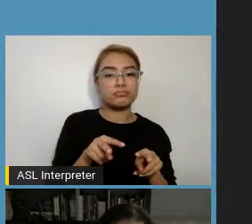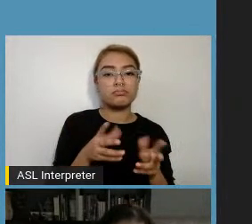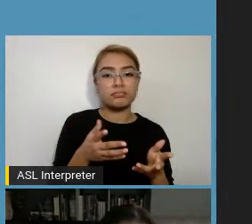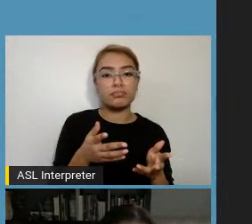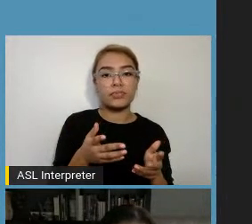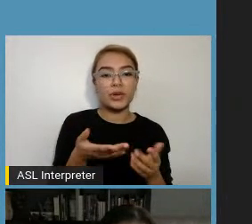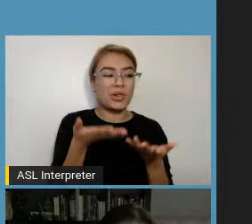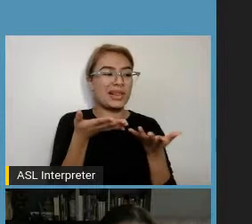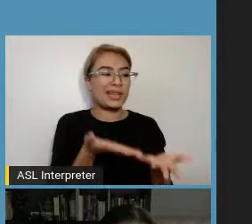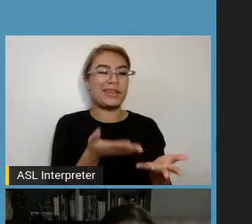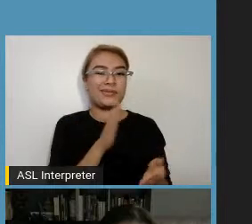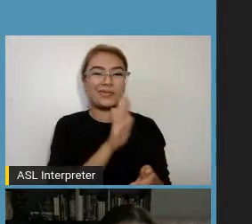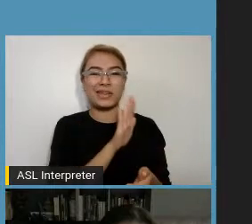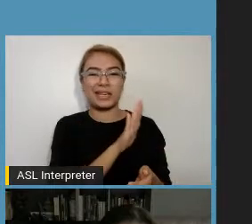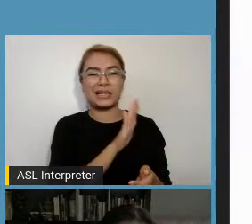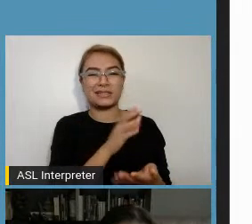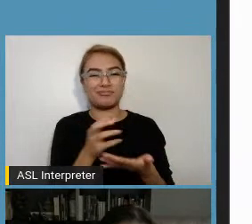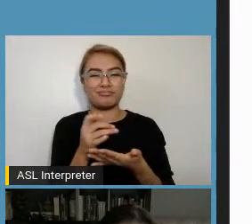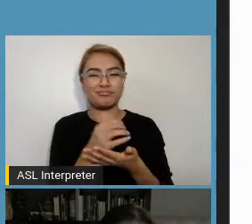his collection in the museum.